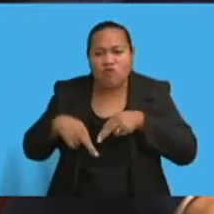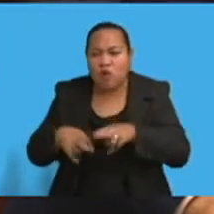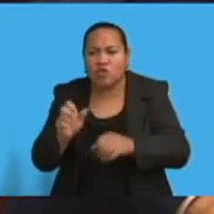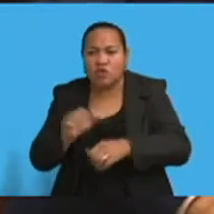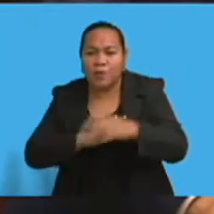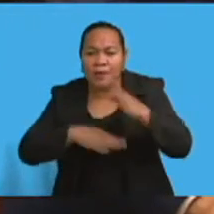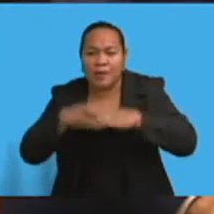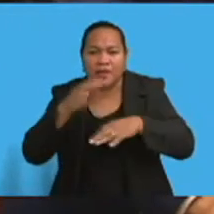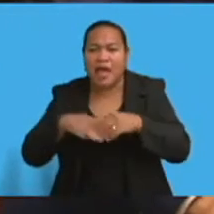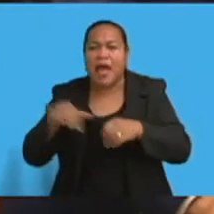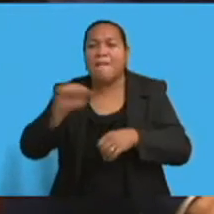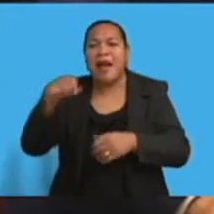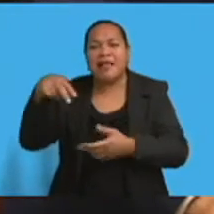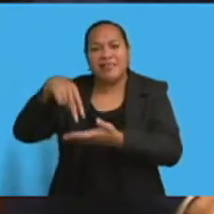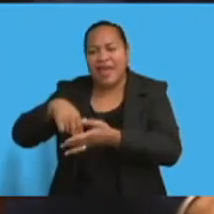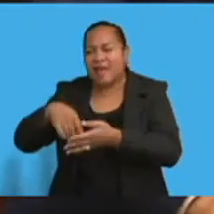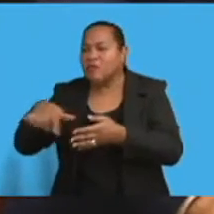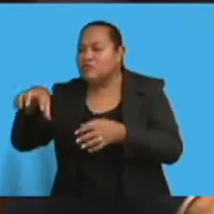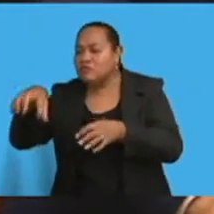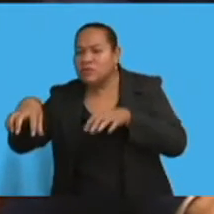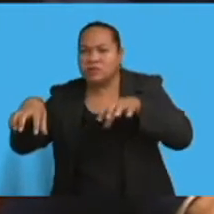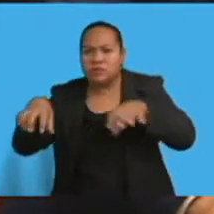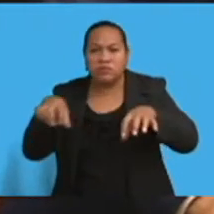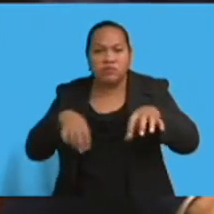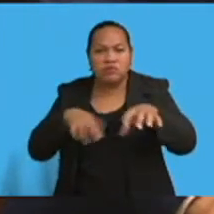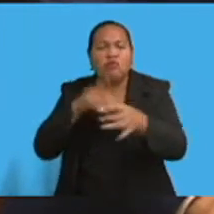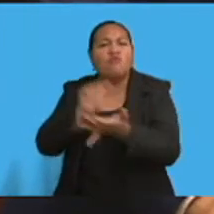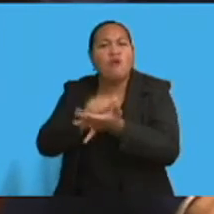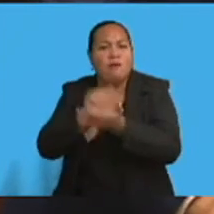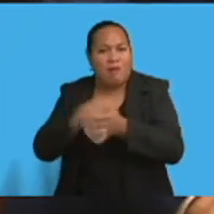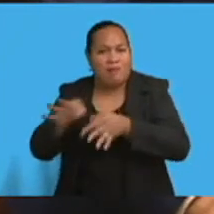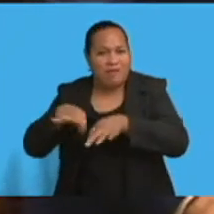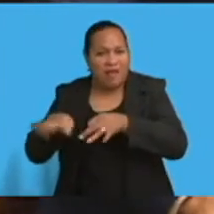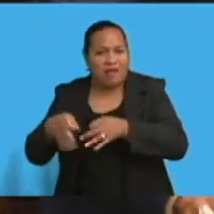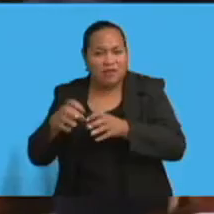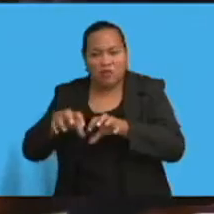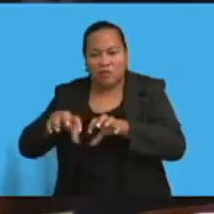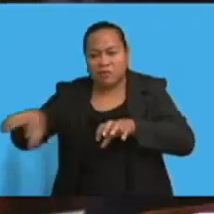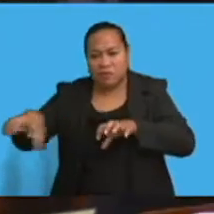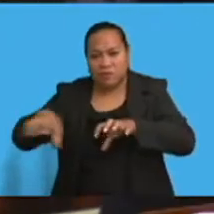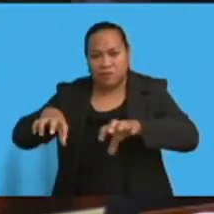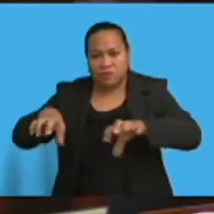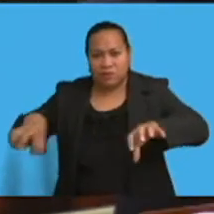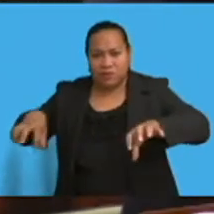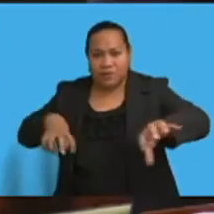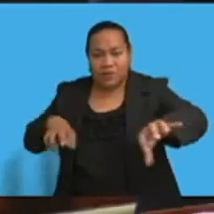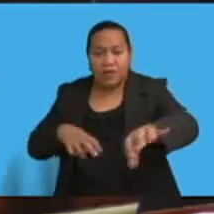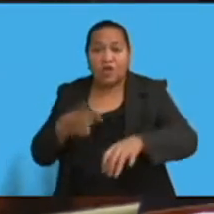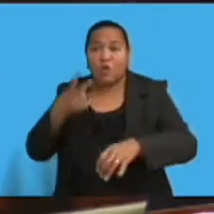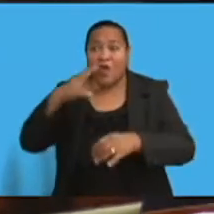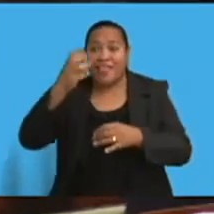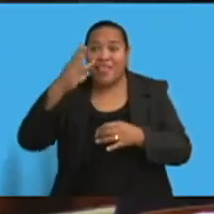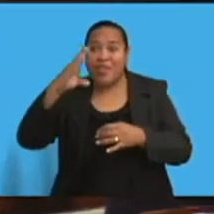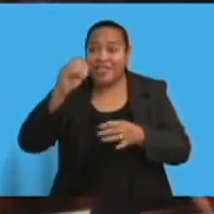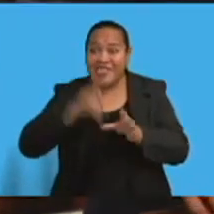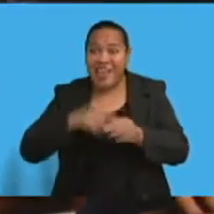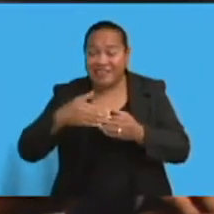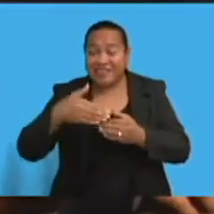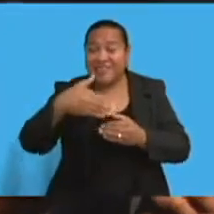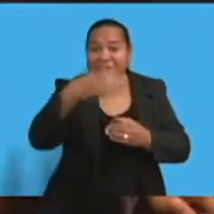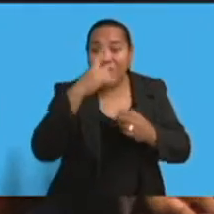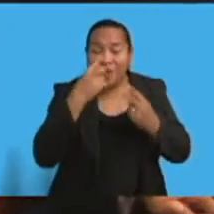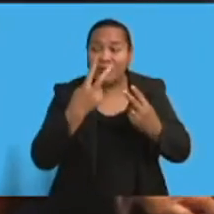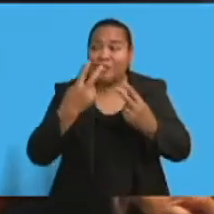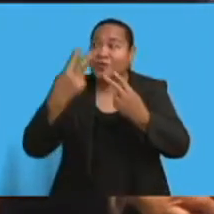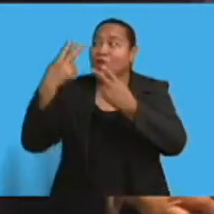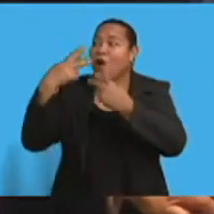where bus stands should be placed, how our urban centres can be properly planned and spaced out, so that 10, 20 and 30 years from now, Fijians can look back and